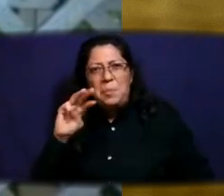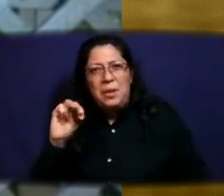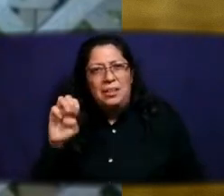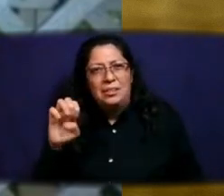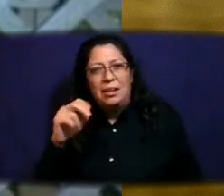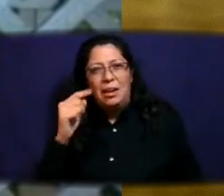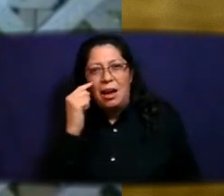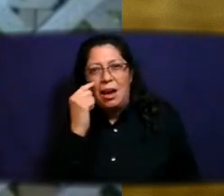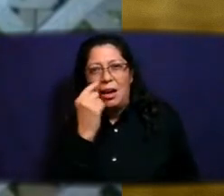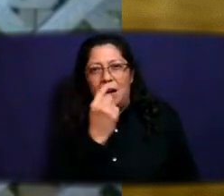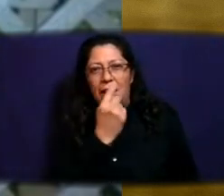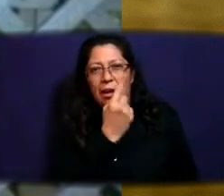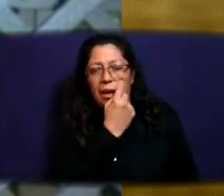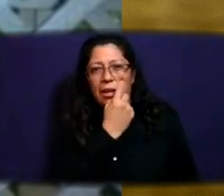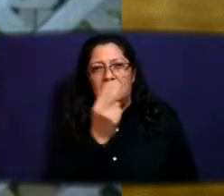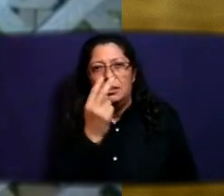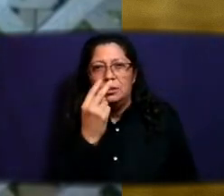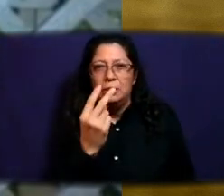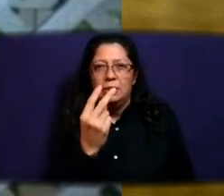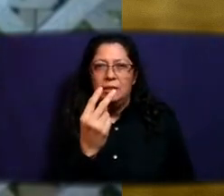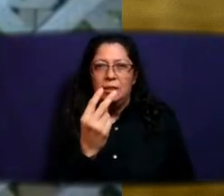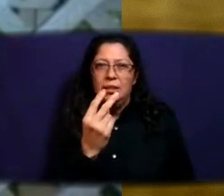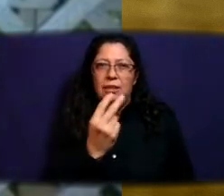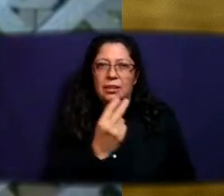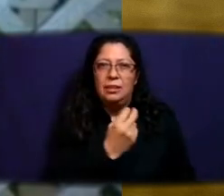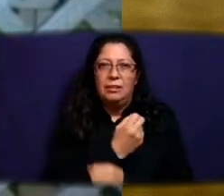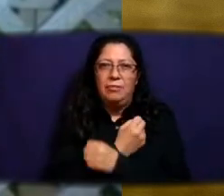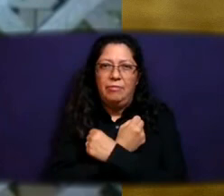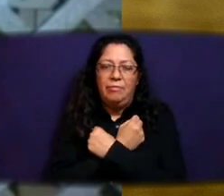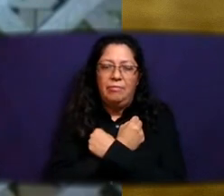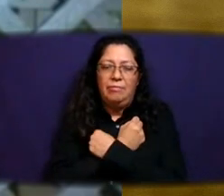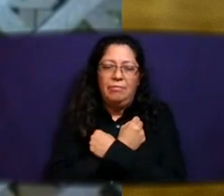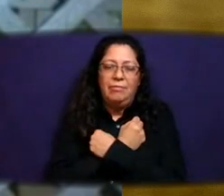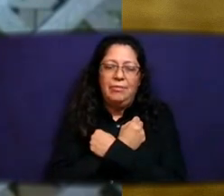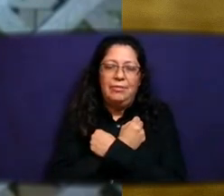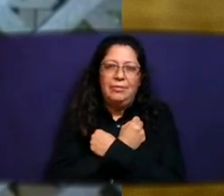eyes, I see love.